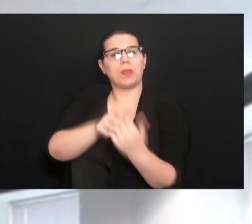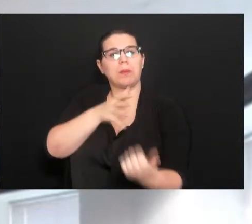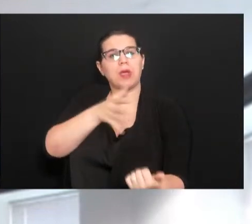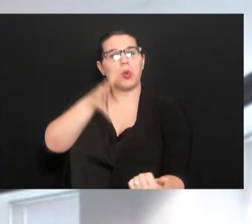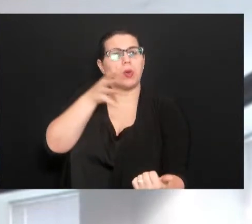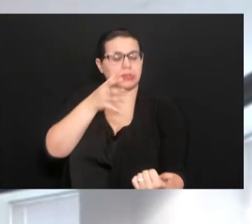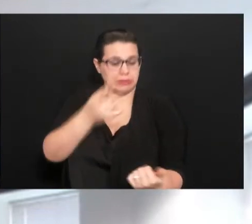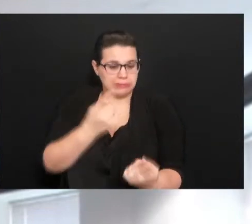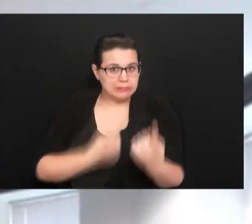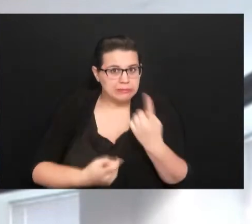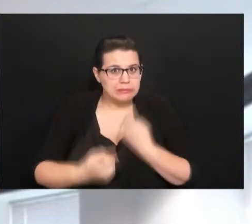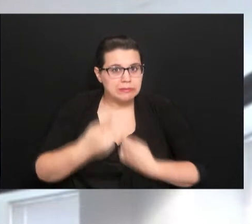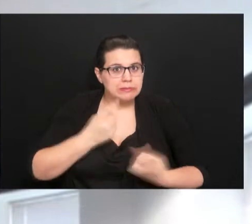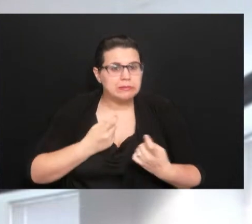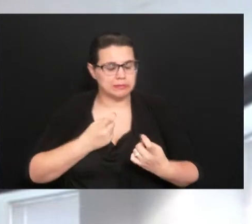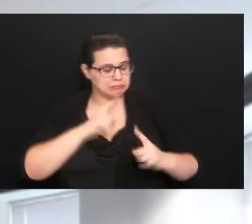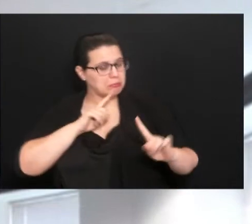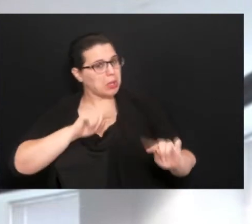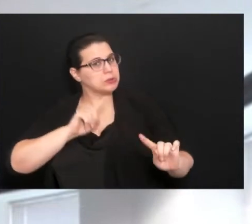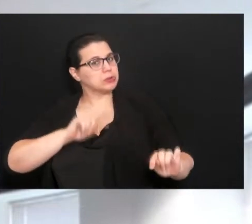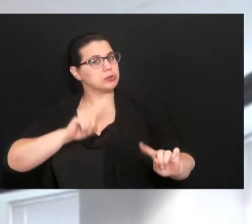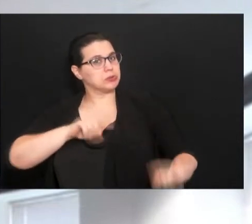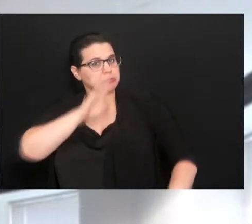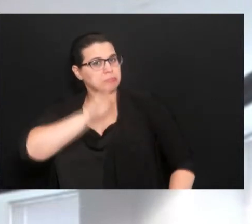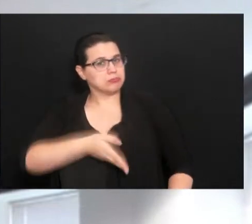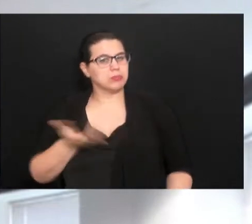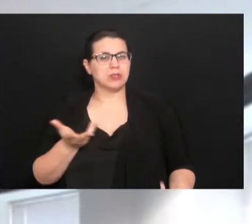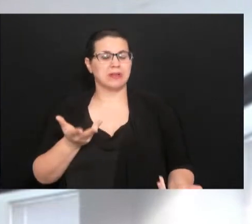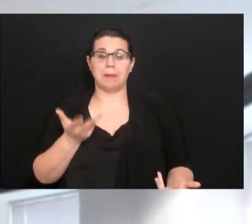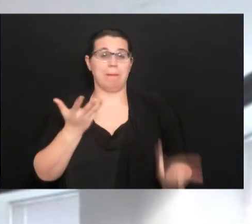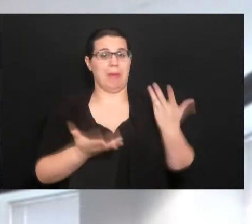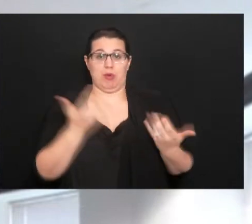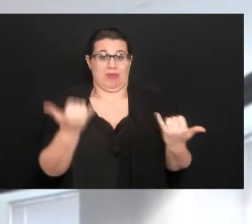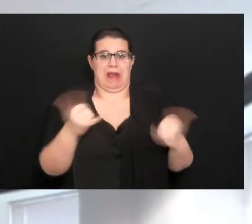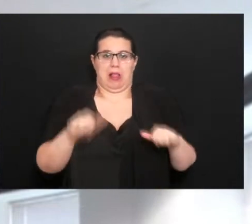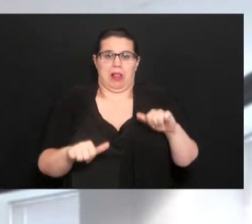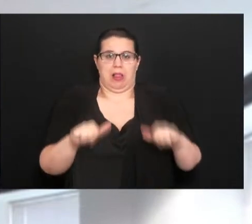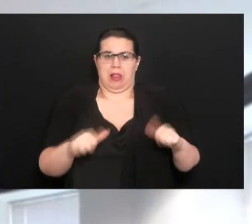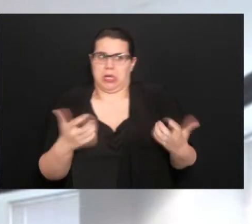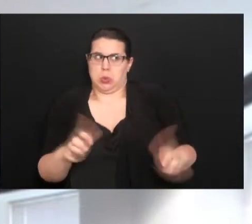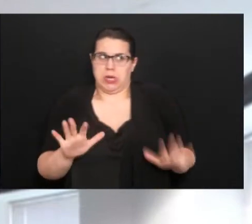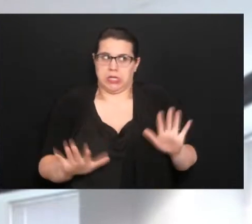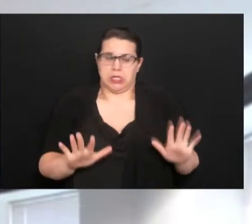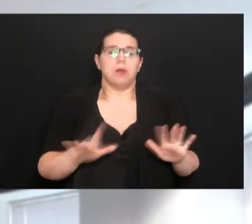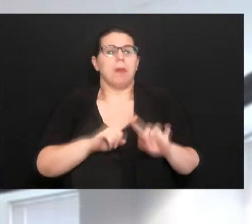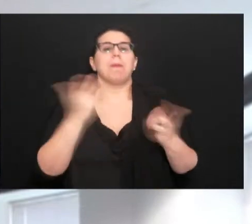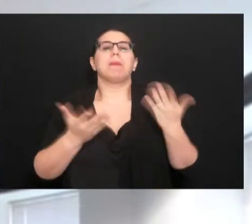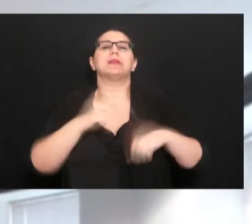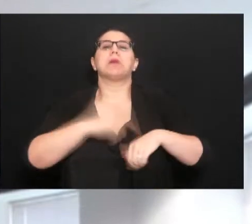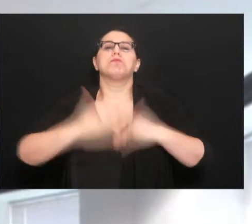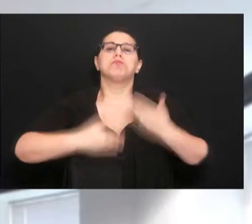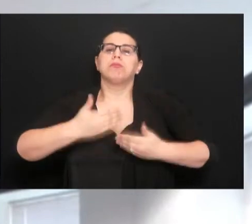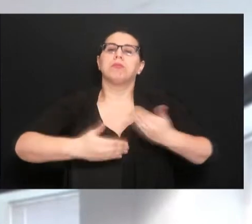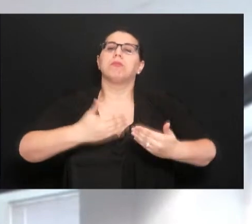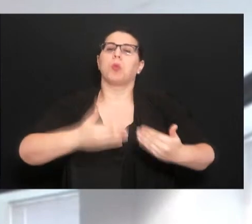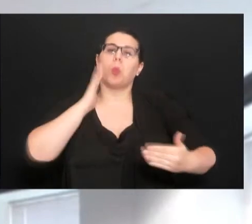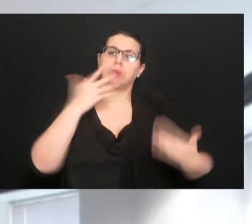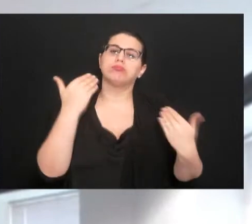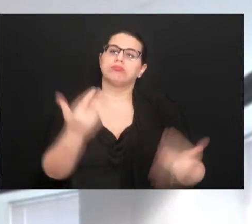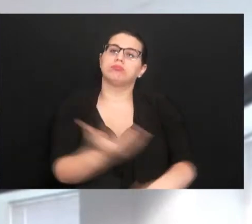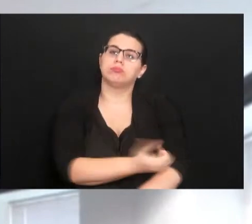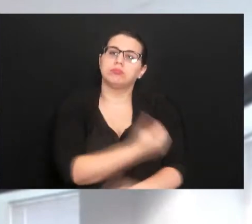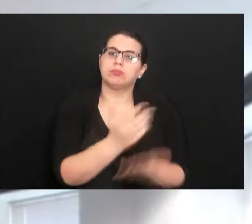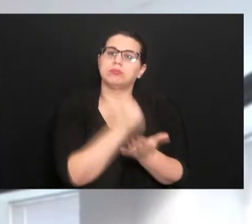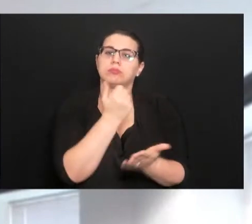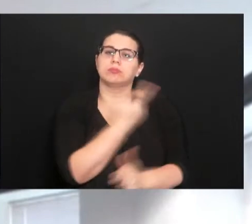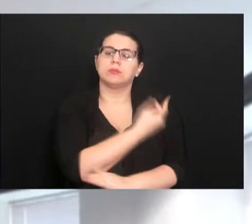don't want the vaccine right away, given some time that they might want it. So we're out there, giving proper information,